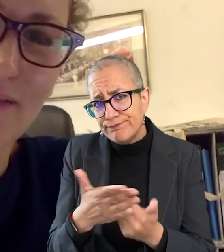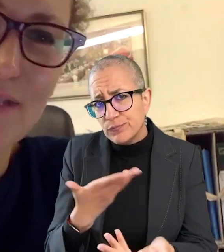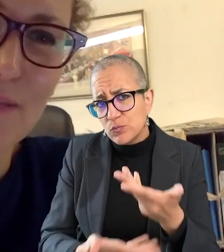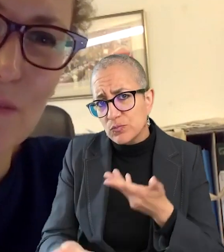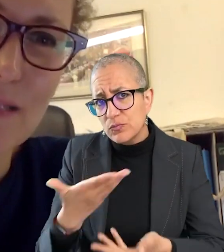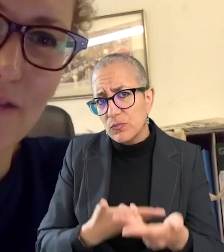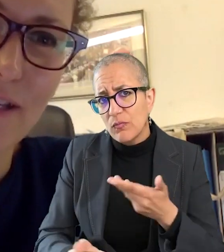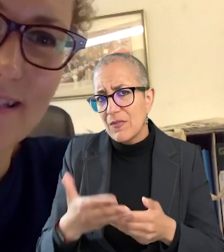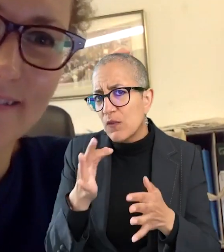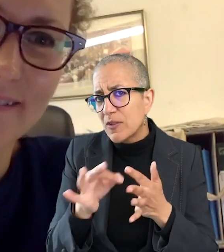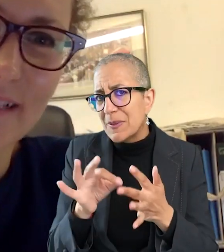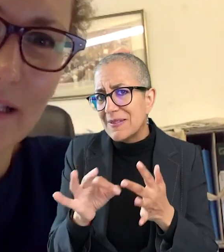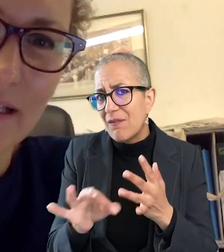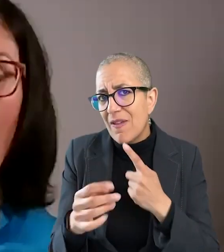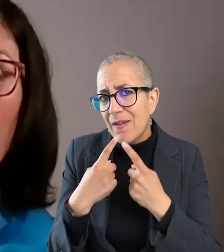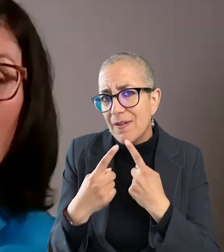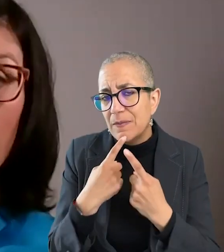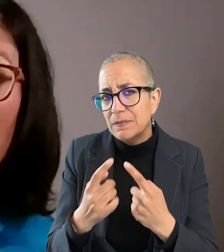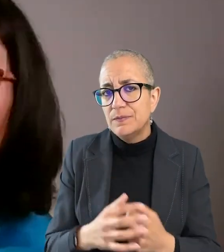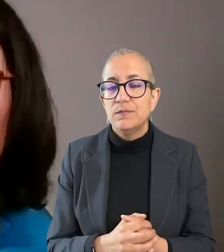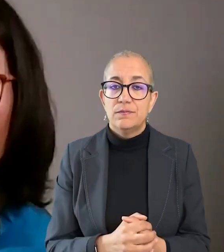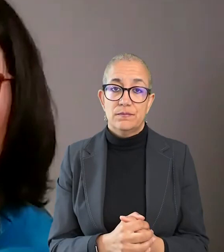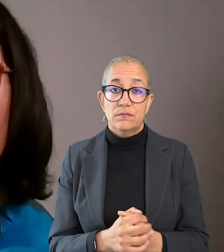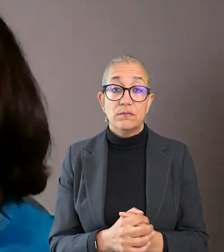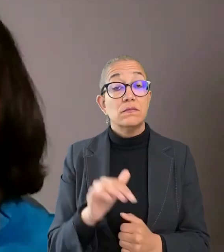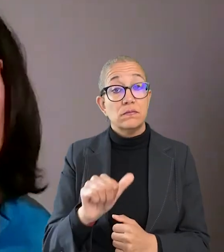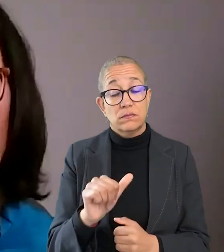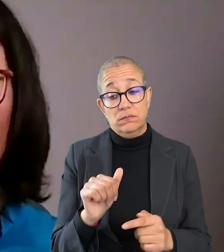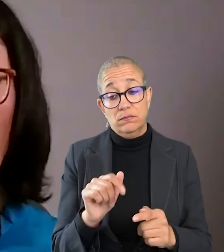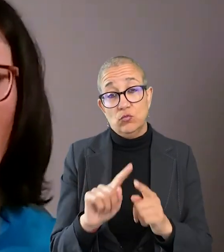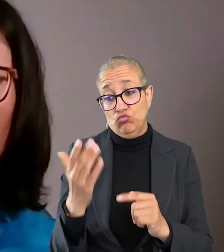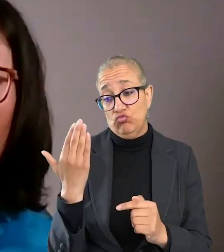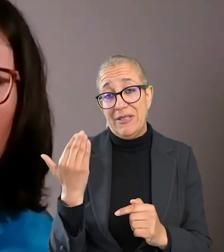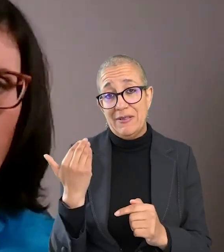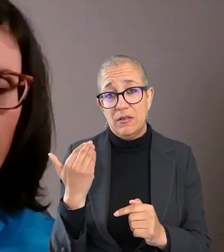to give us some specifics. Sure. I mean, the most recent, and there's been a number of